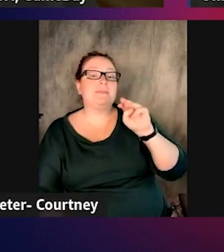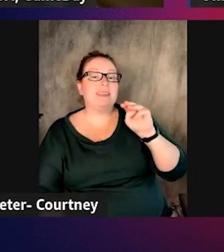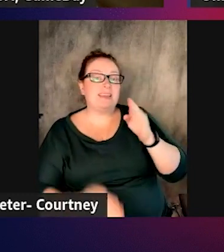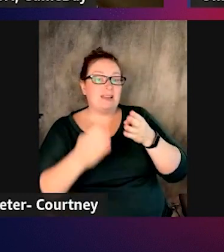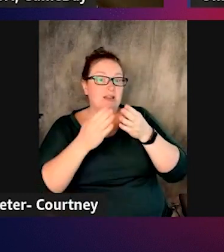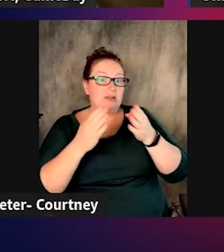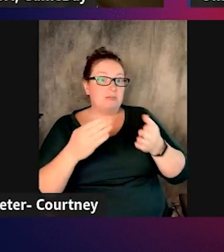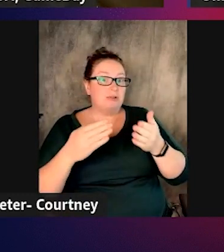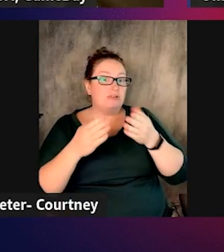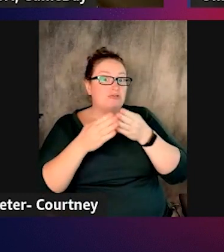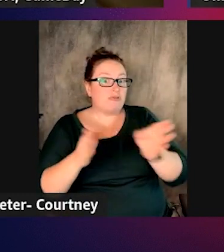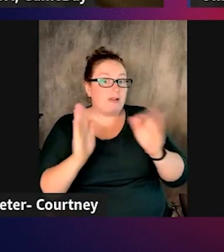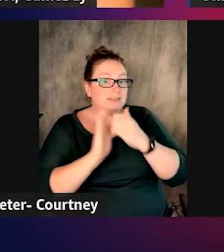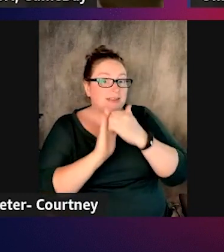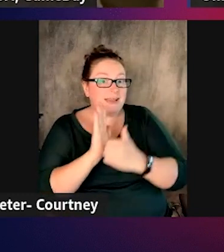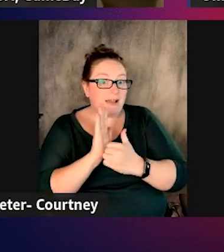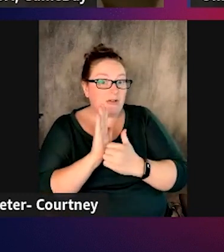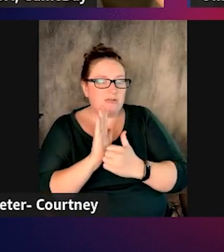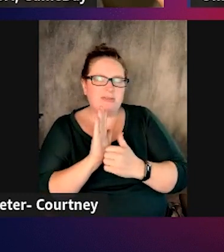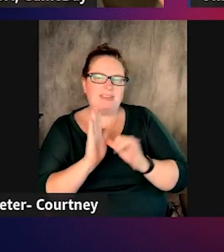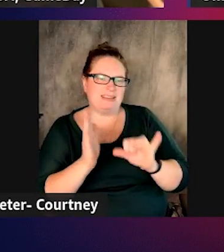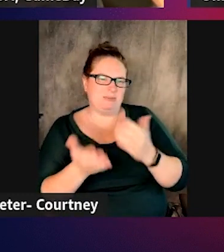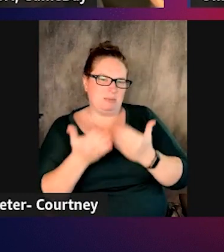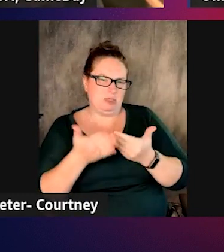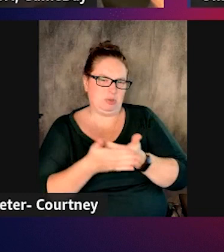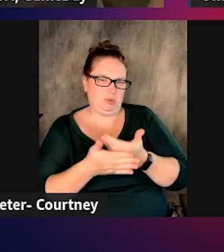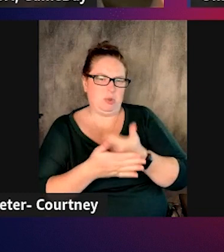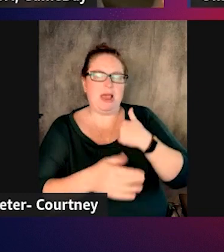new for some people, right? I work in the